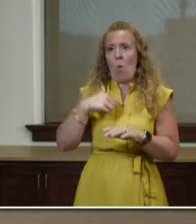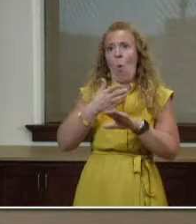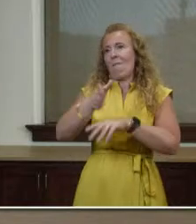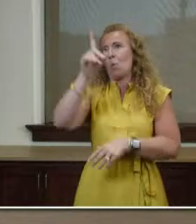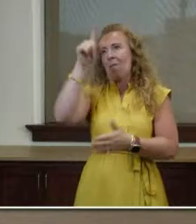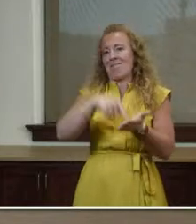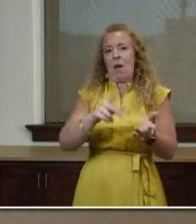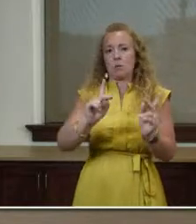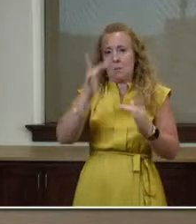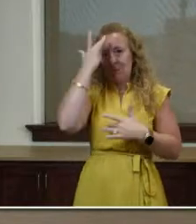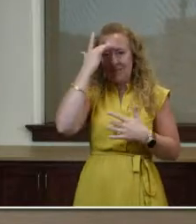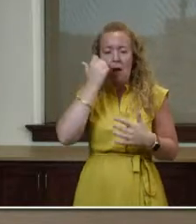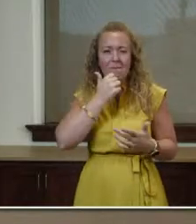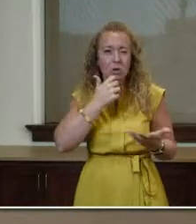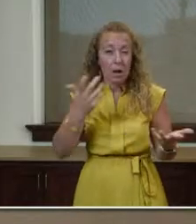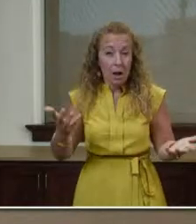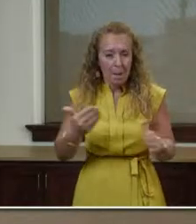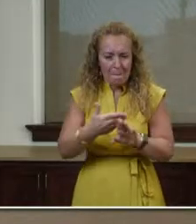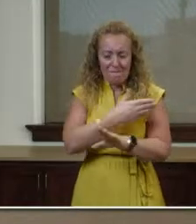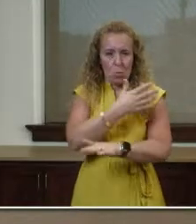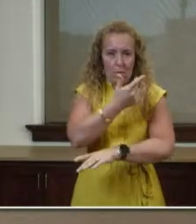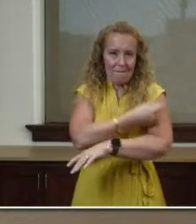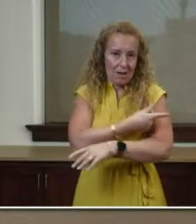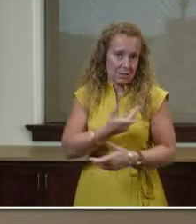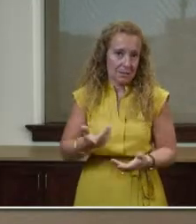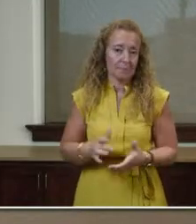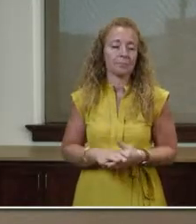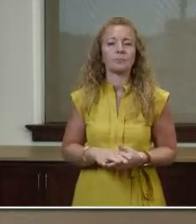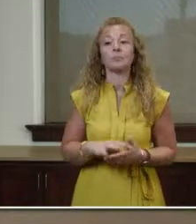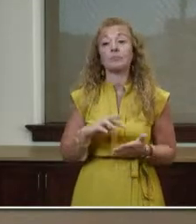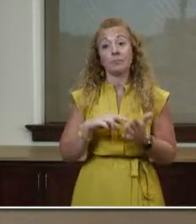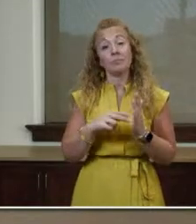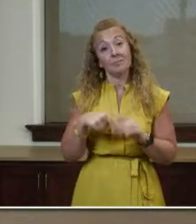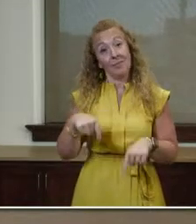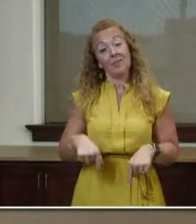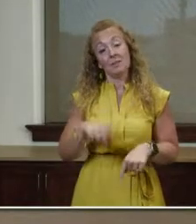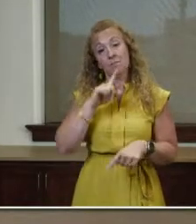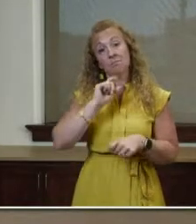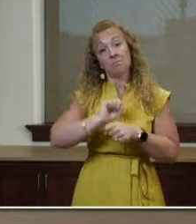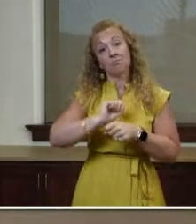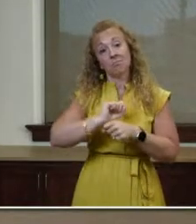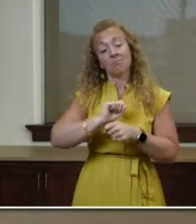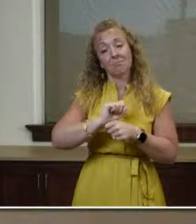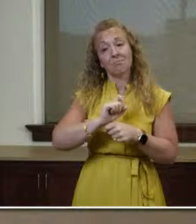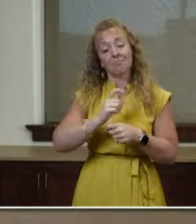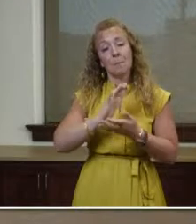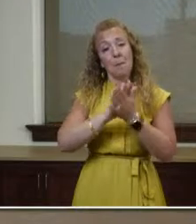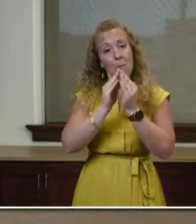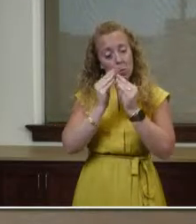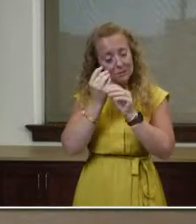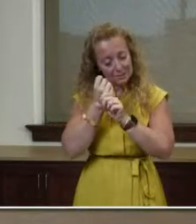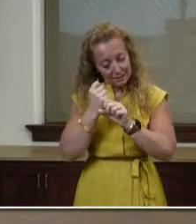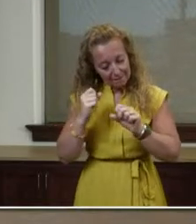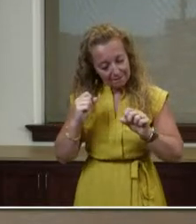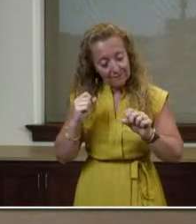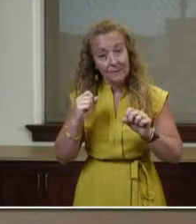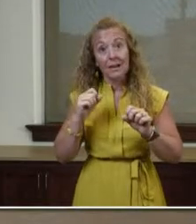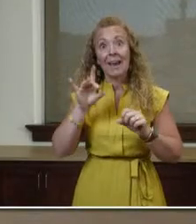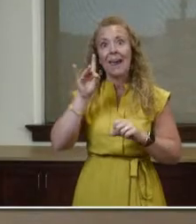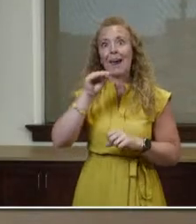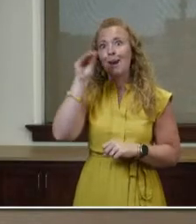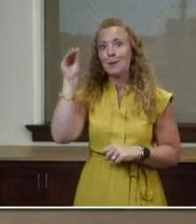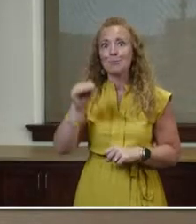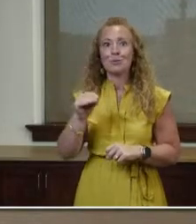a day prior to the vaccination. So it really is, we're getting safer, because as you get to